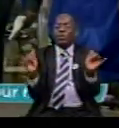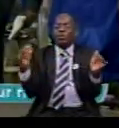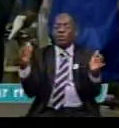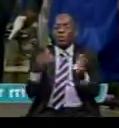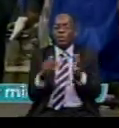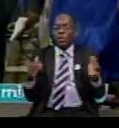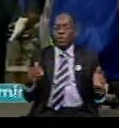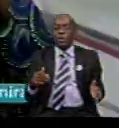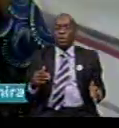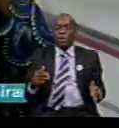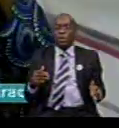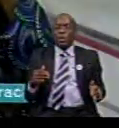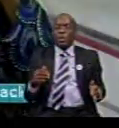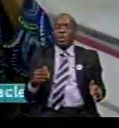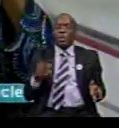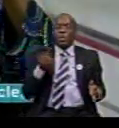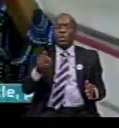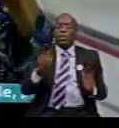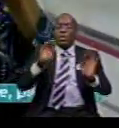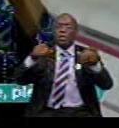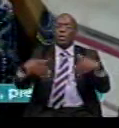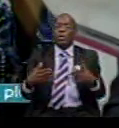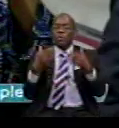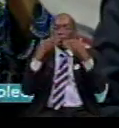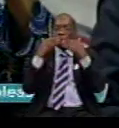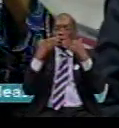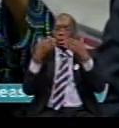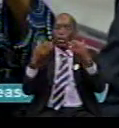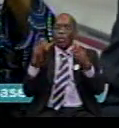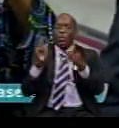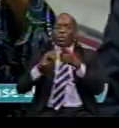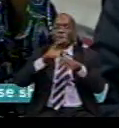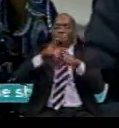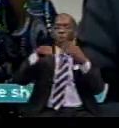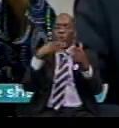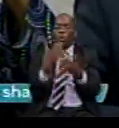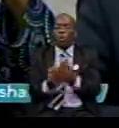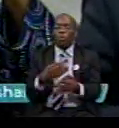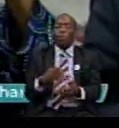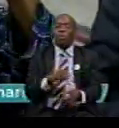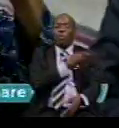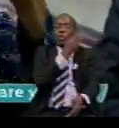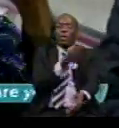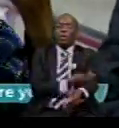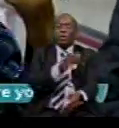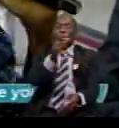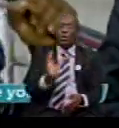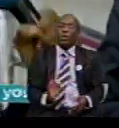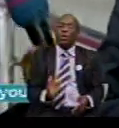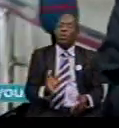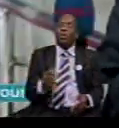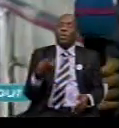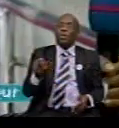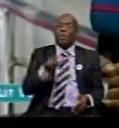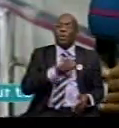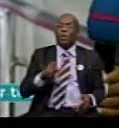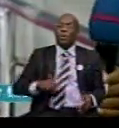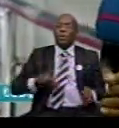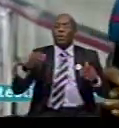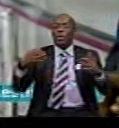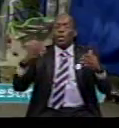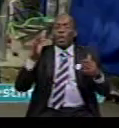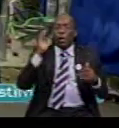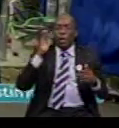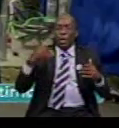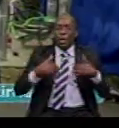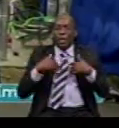I give thanks to Almighty God. The Lord will heal me totally. Praise